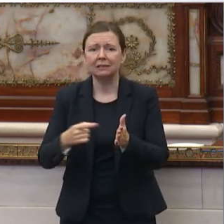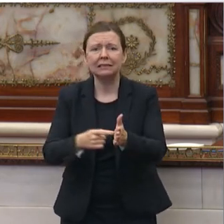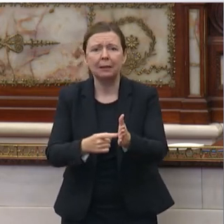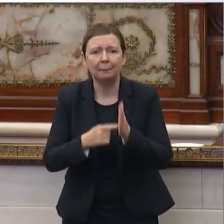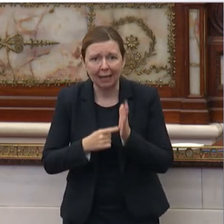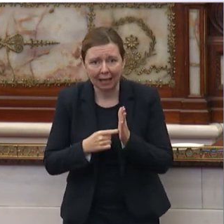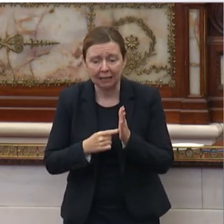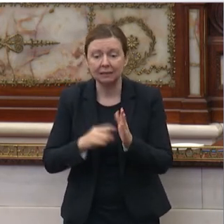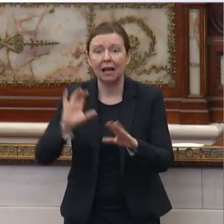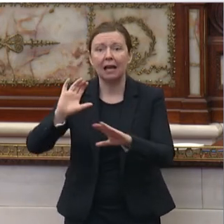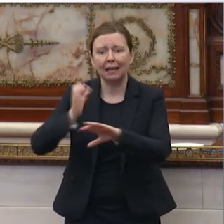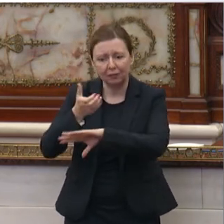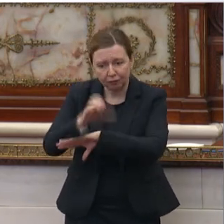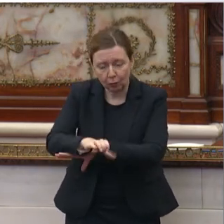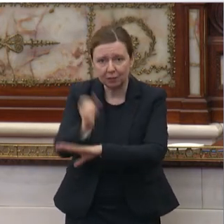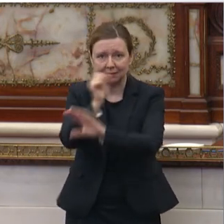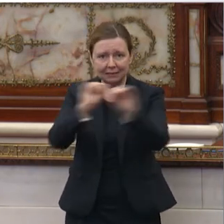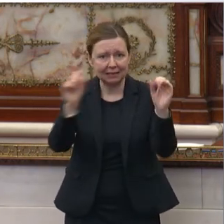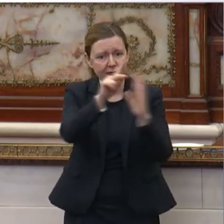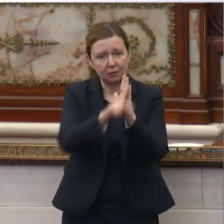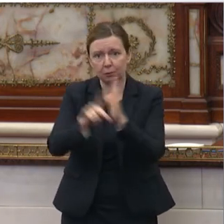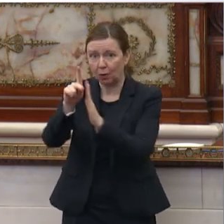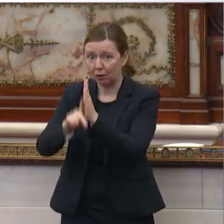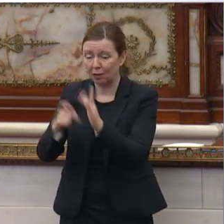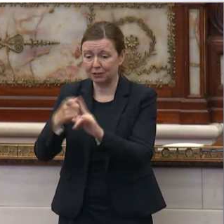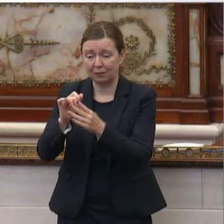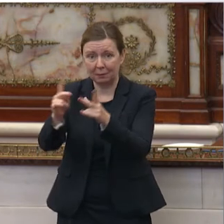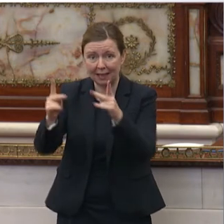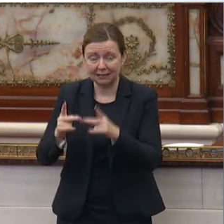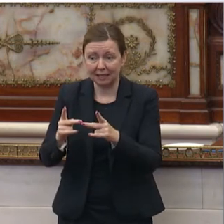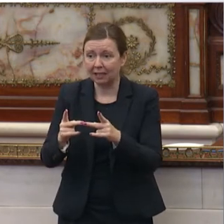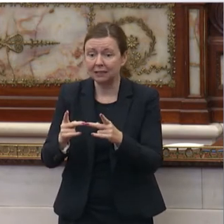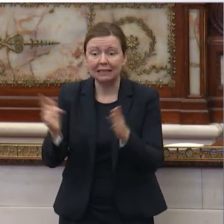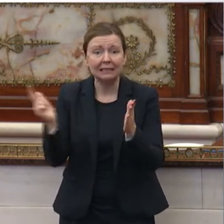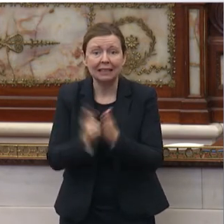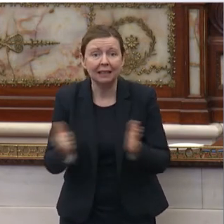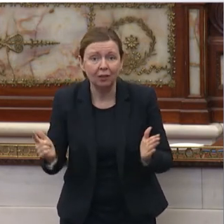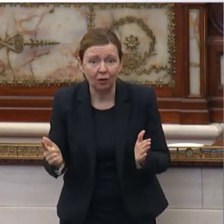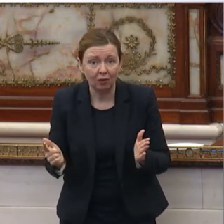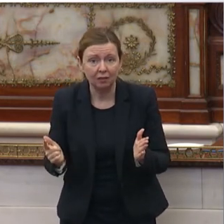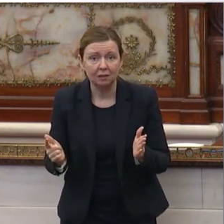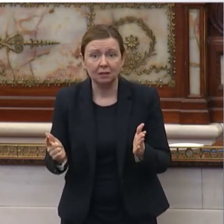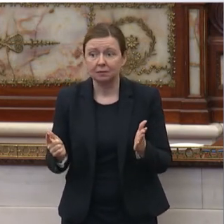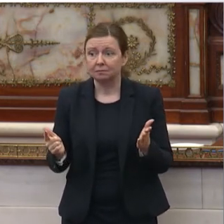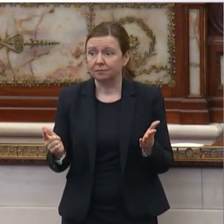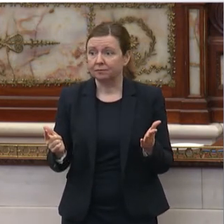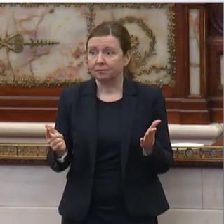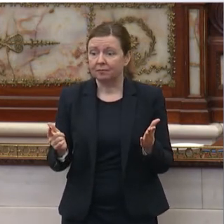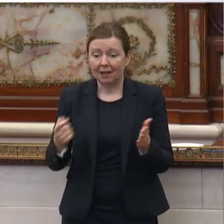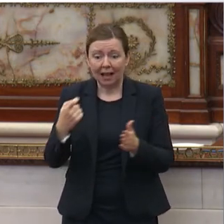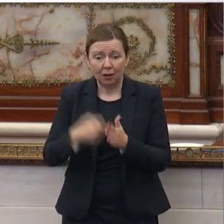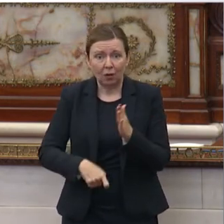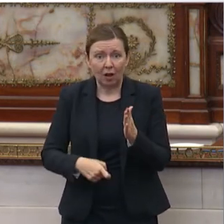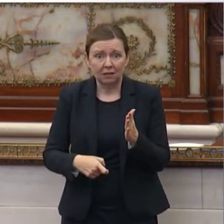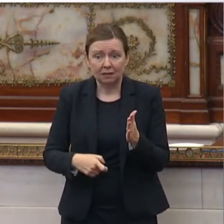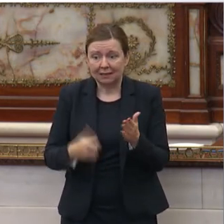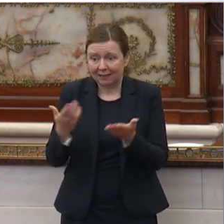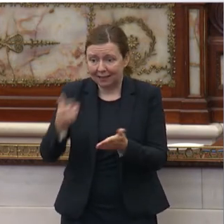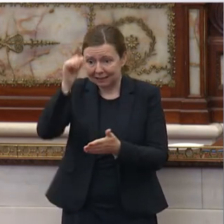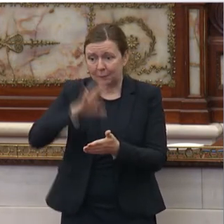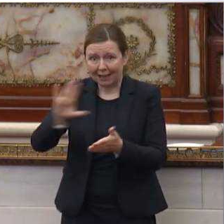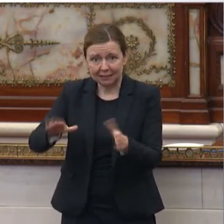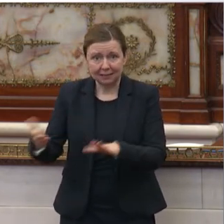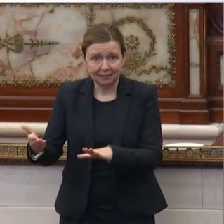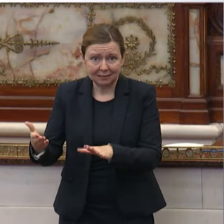and enforce safety protocols on that site is illegal, and it cost this man